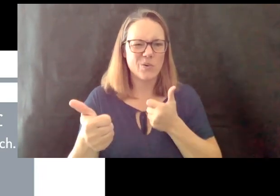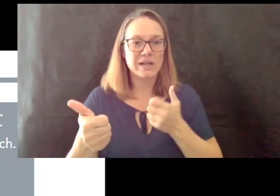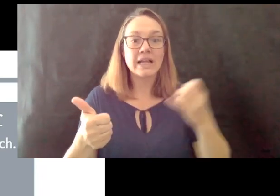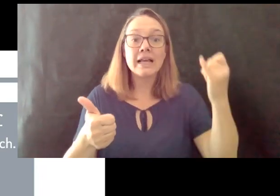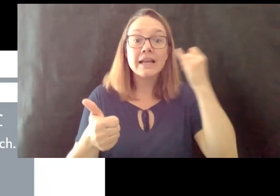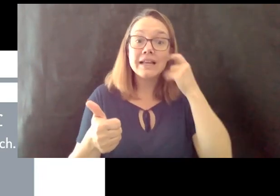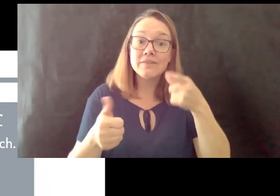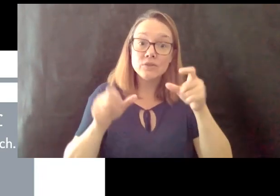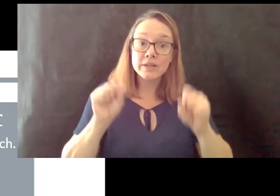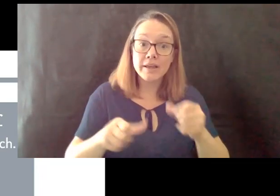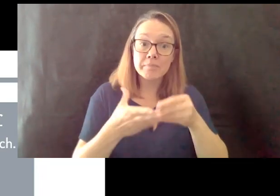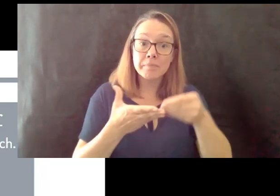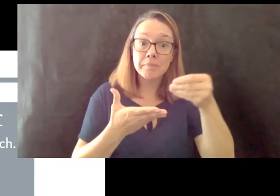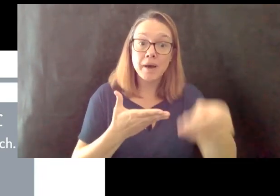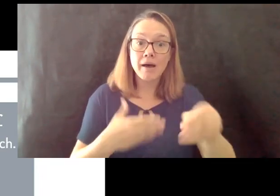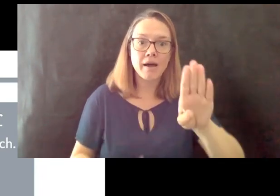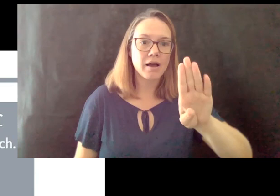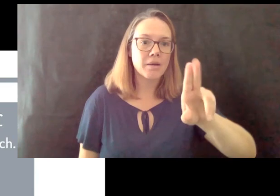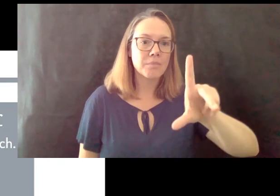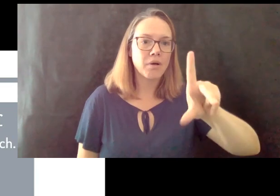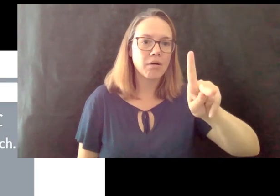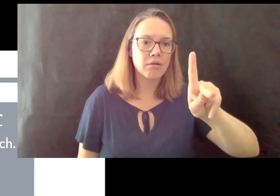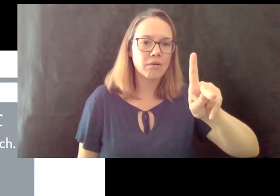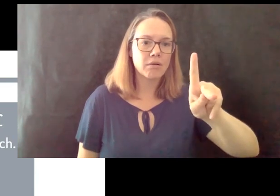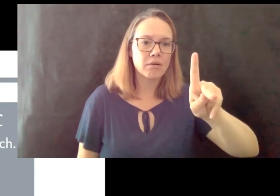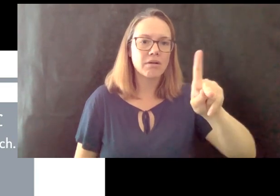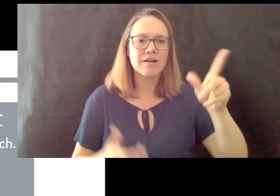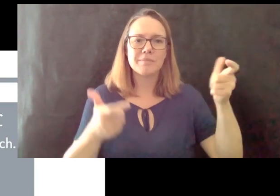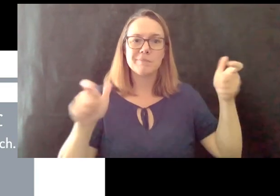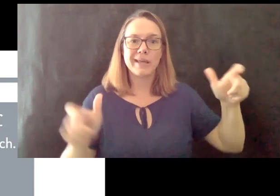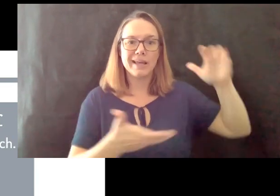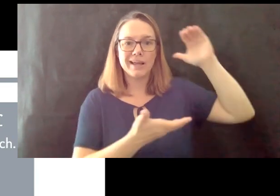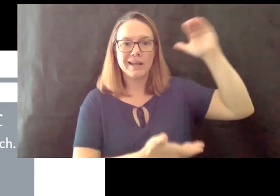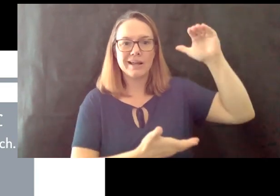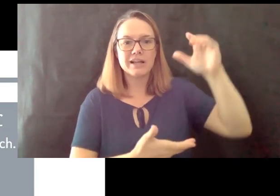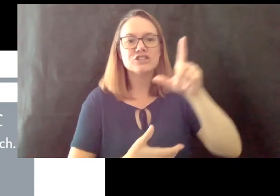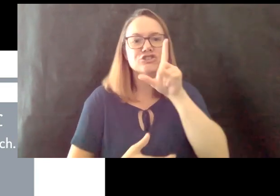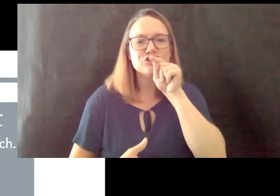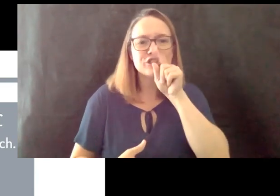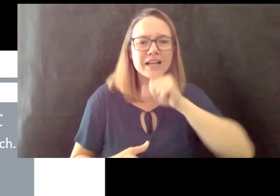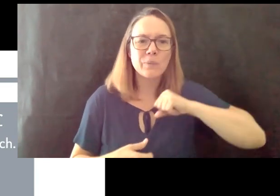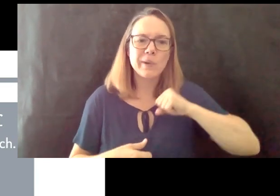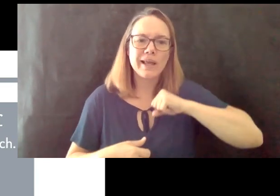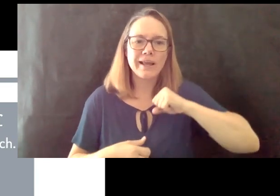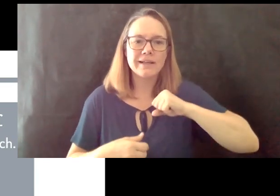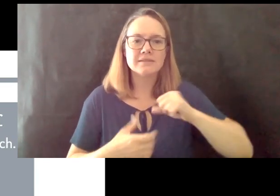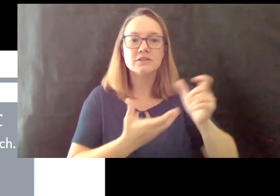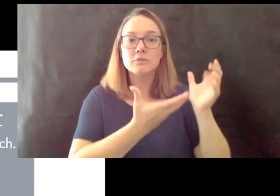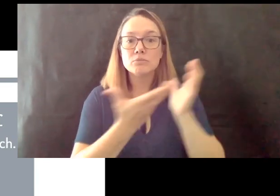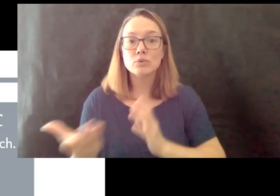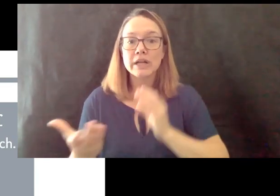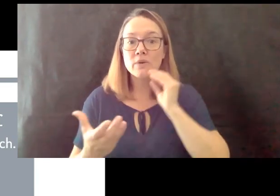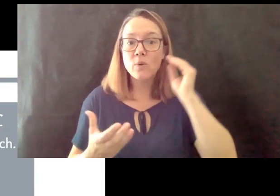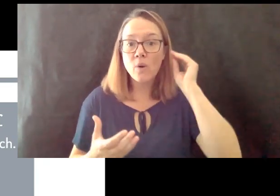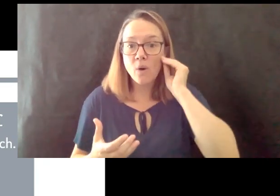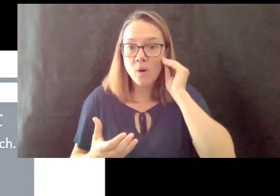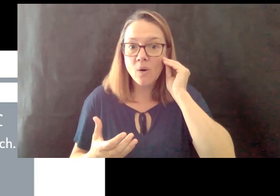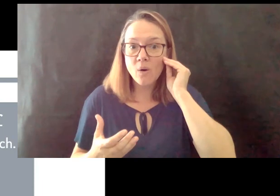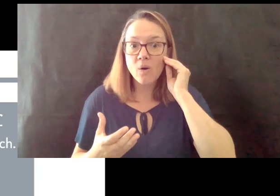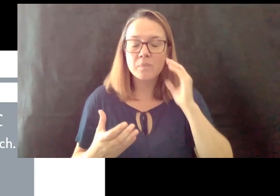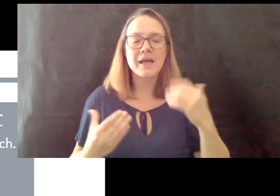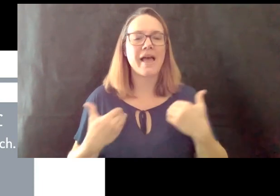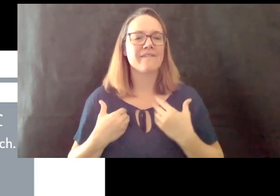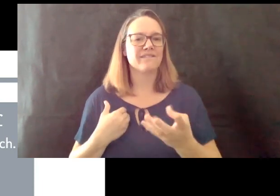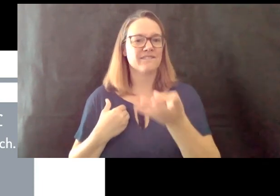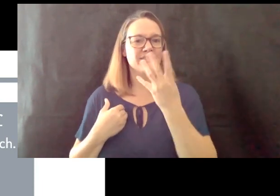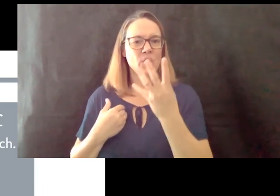prepackaged foods. If you can buy something in bulk, you know, if you buy a big package of chicken wings and you get home